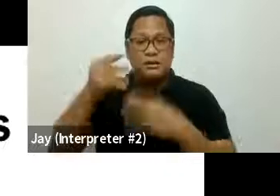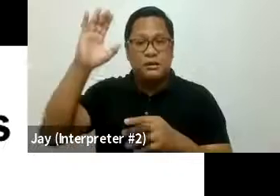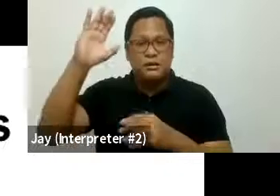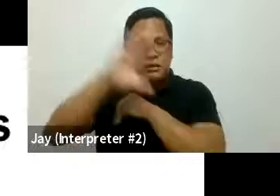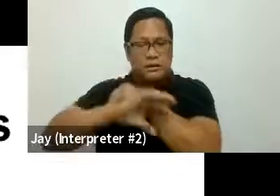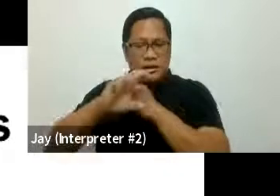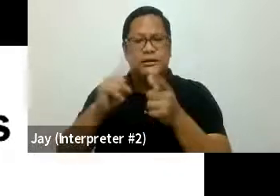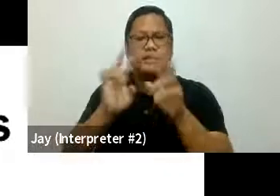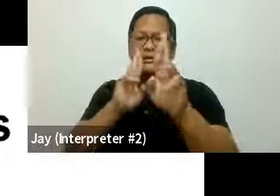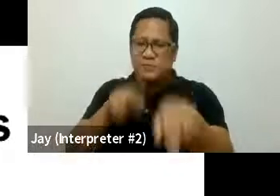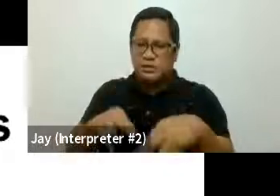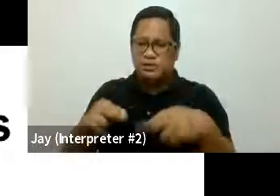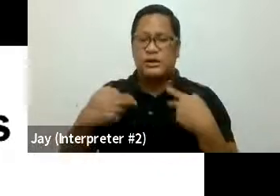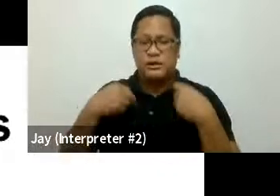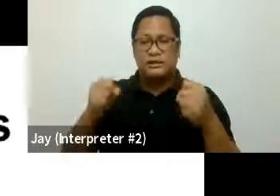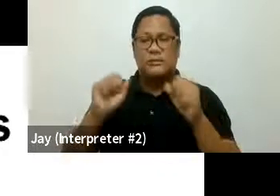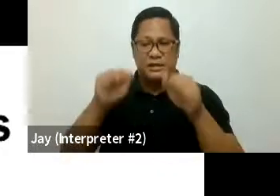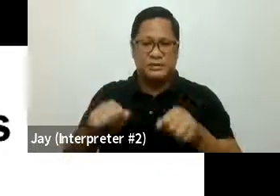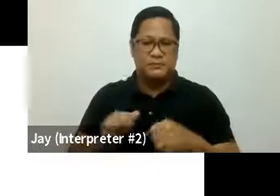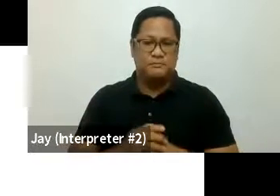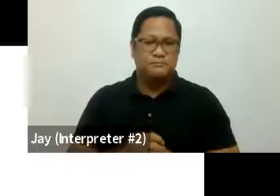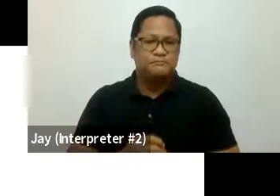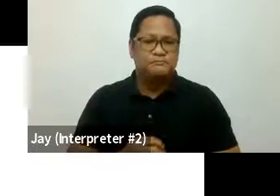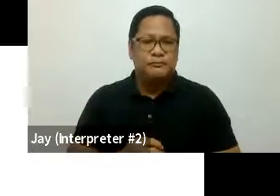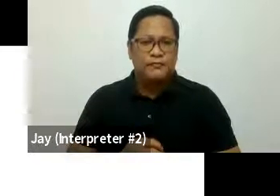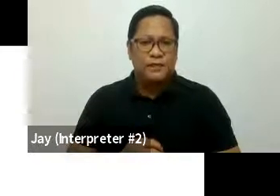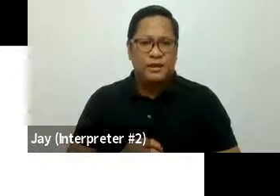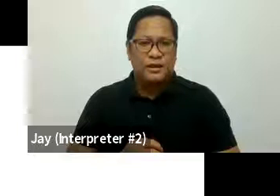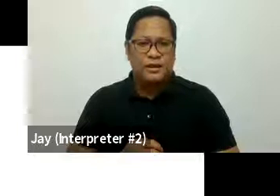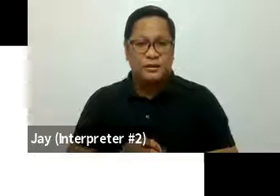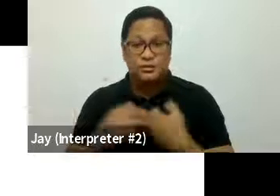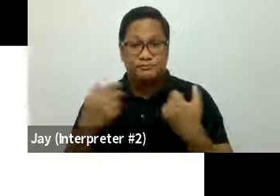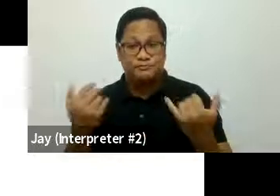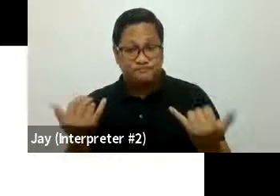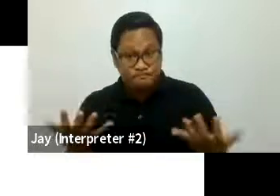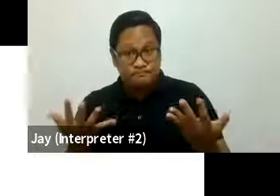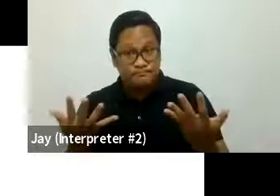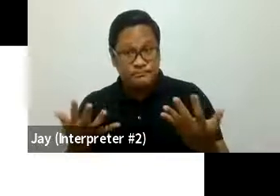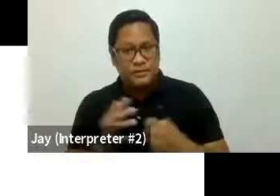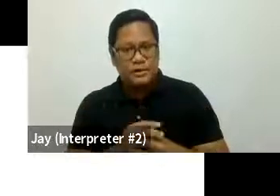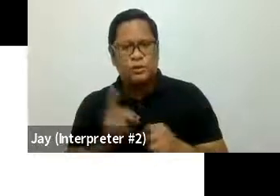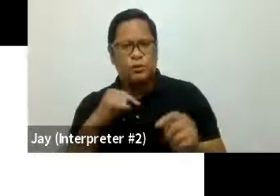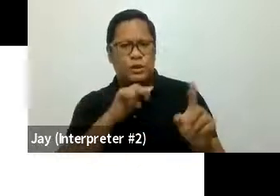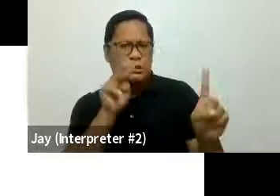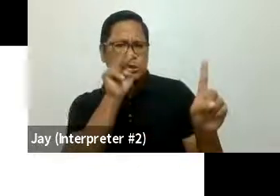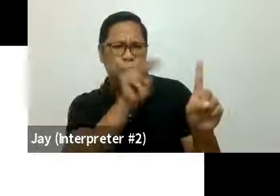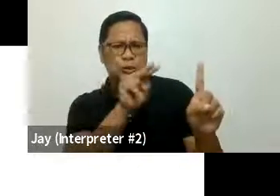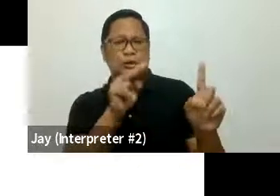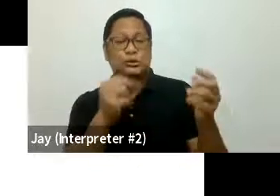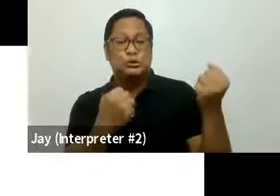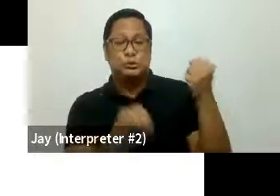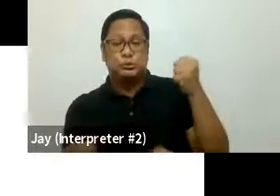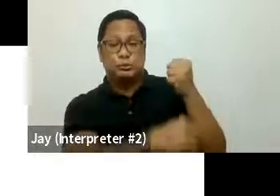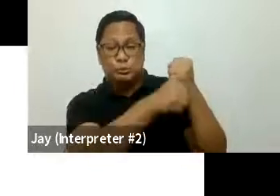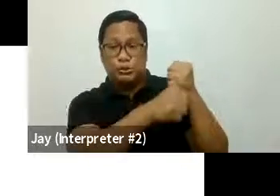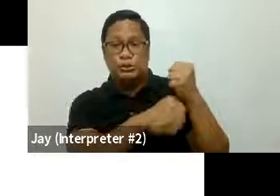system capacity gaps. Next slide, please. So we look at our support as